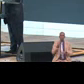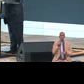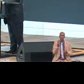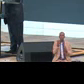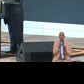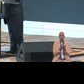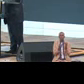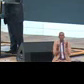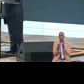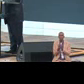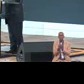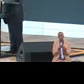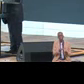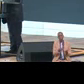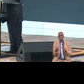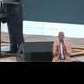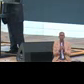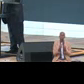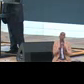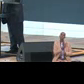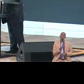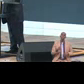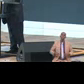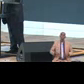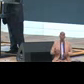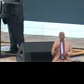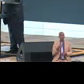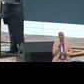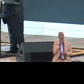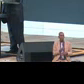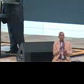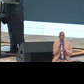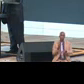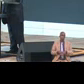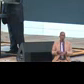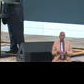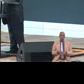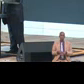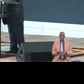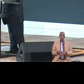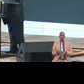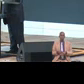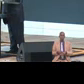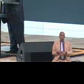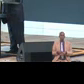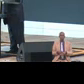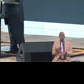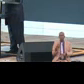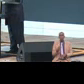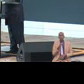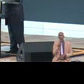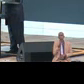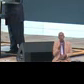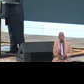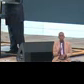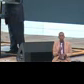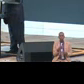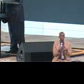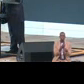is crucified with him. The old man, the old nature,